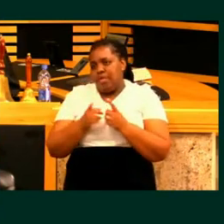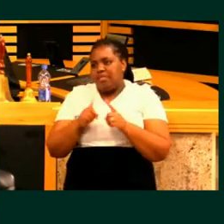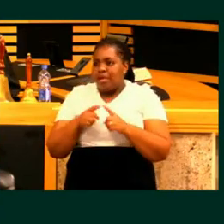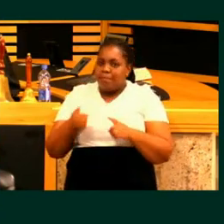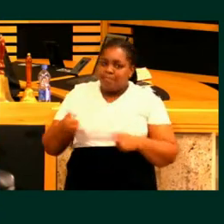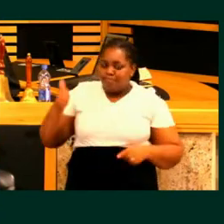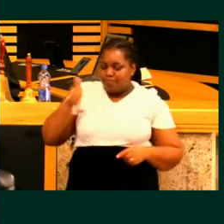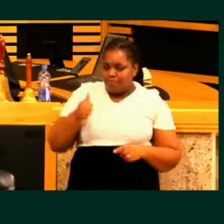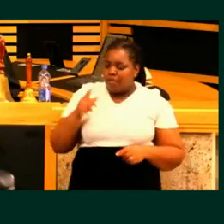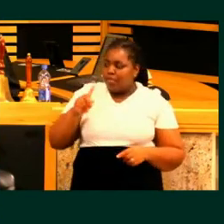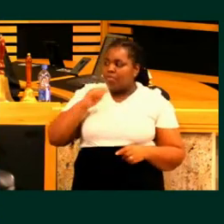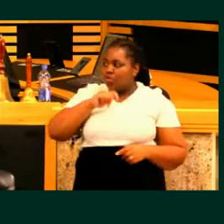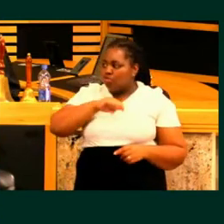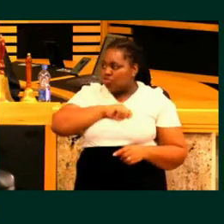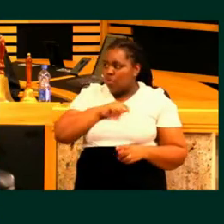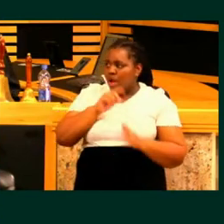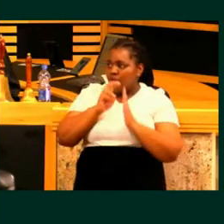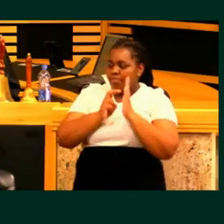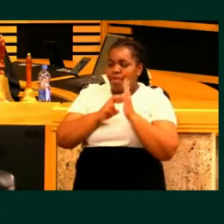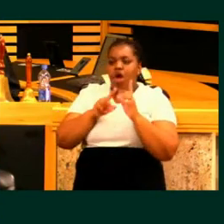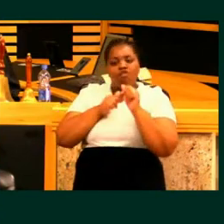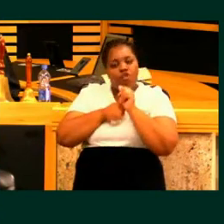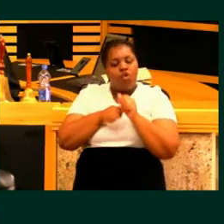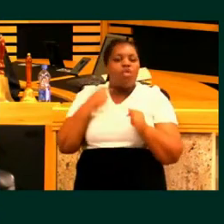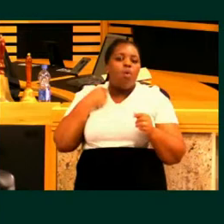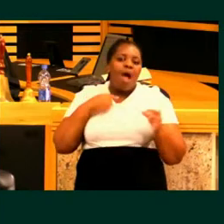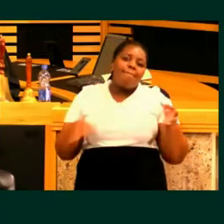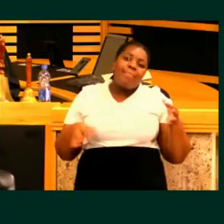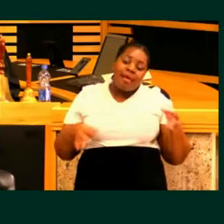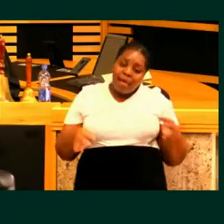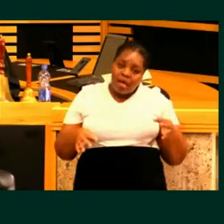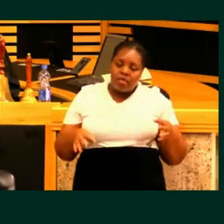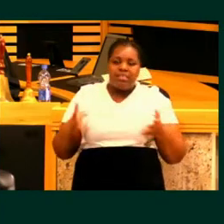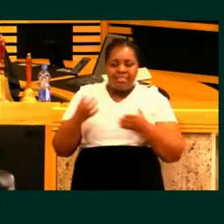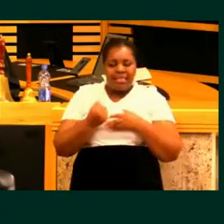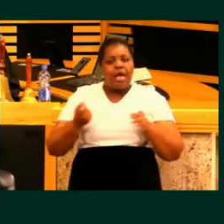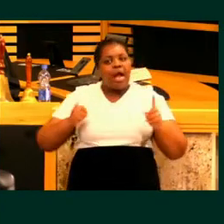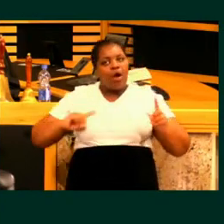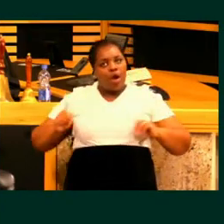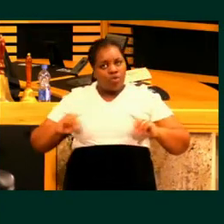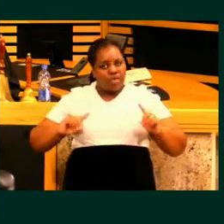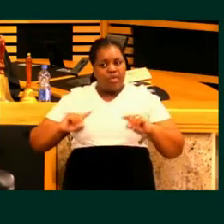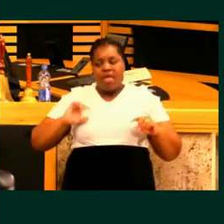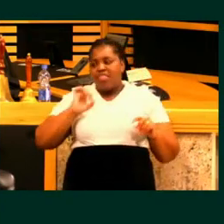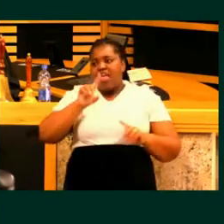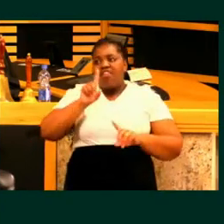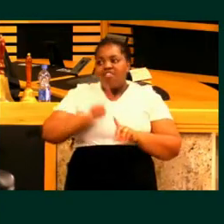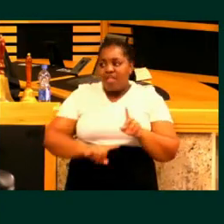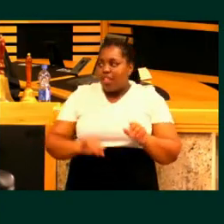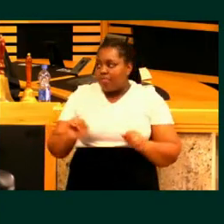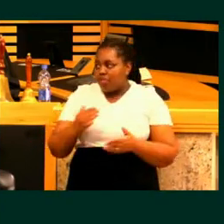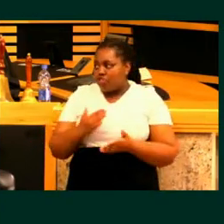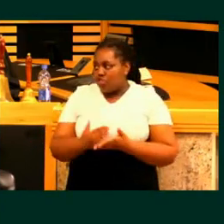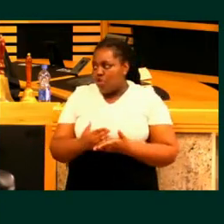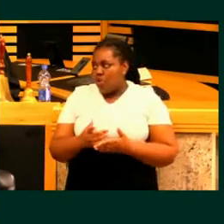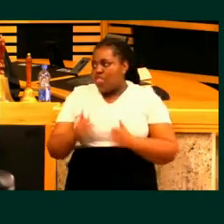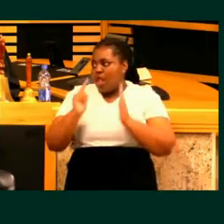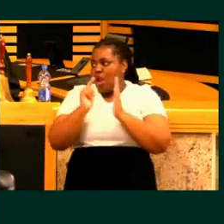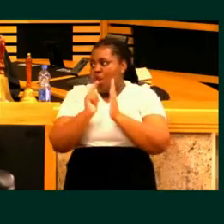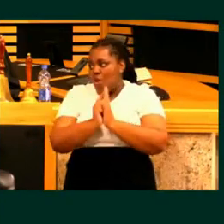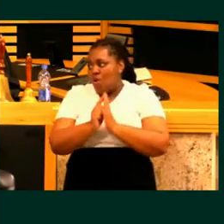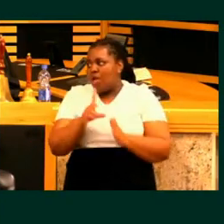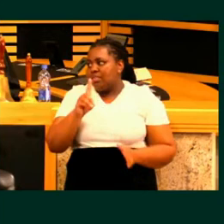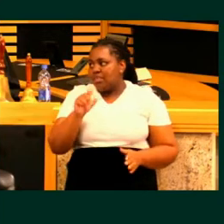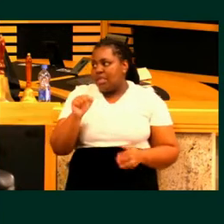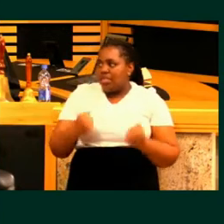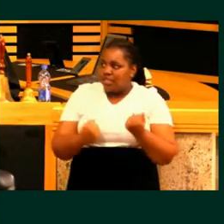stay through to the Mandate according to the white paper to hold the accounting officers to account for failure to ensure compliance with the law the da